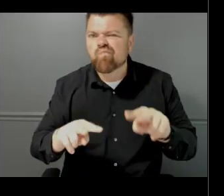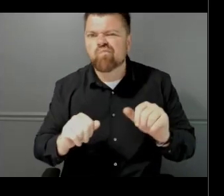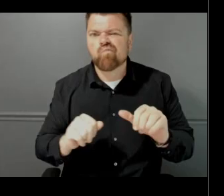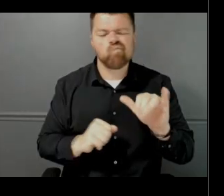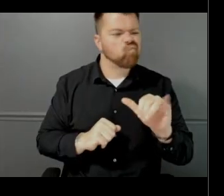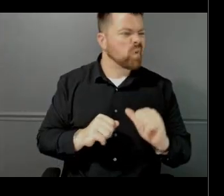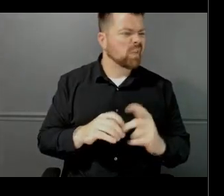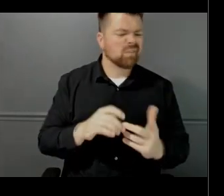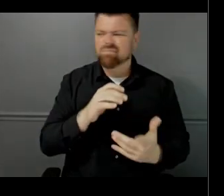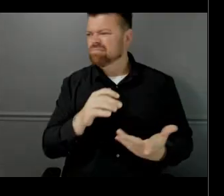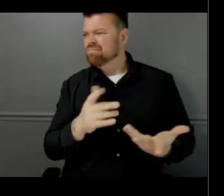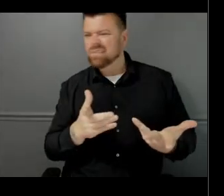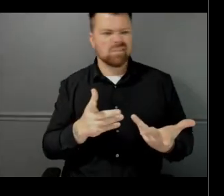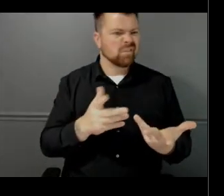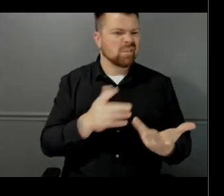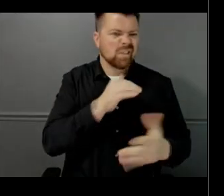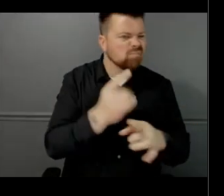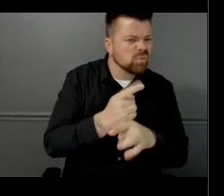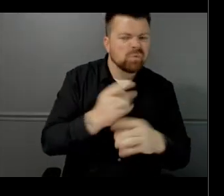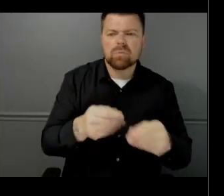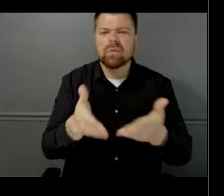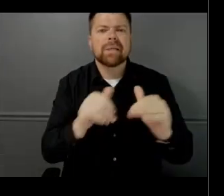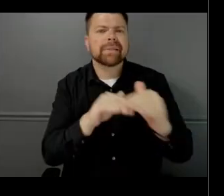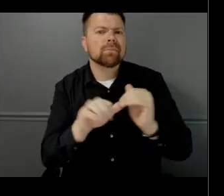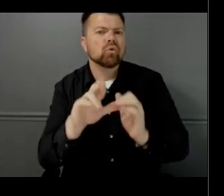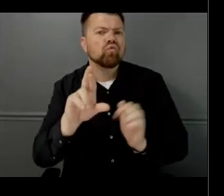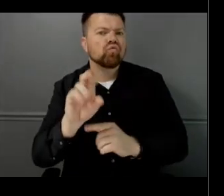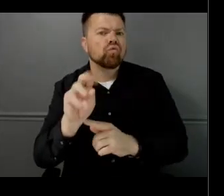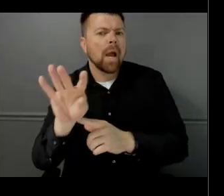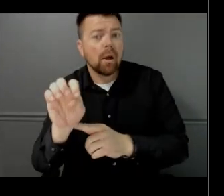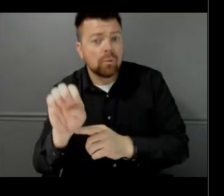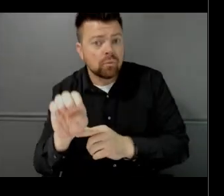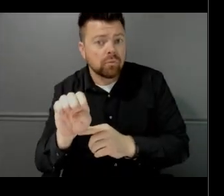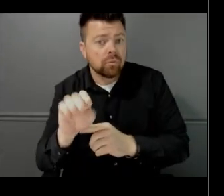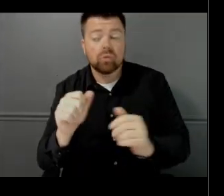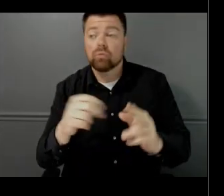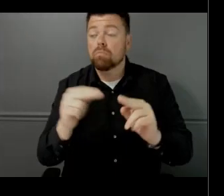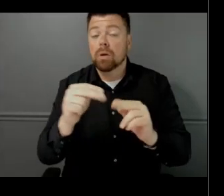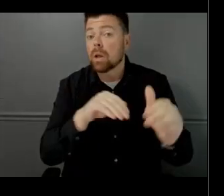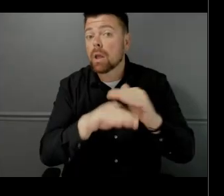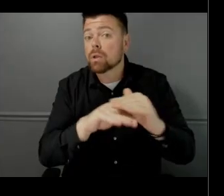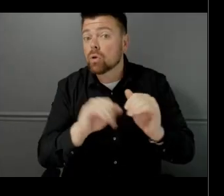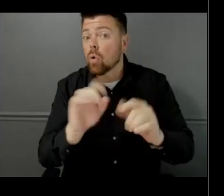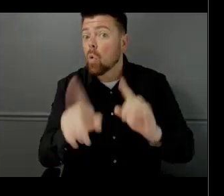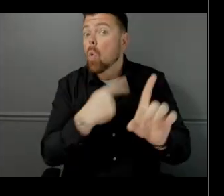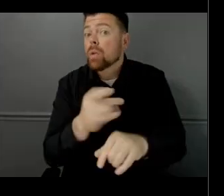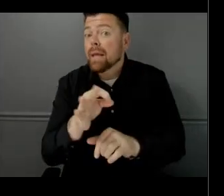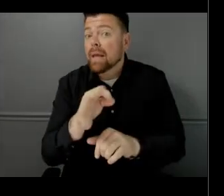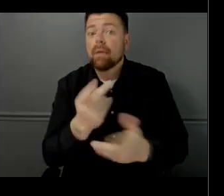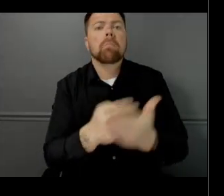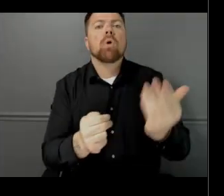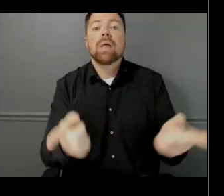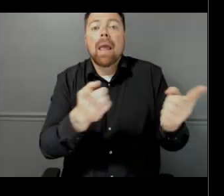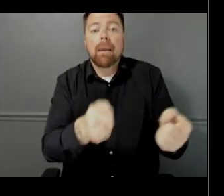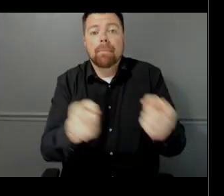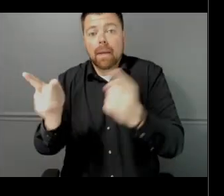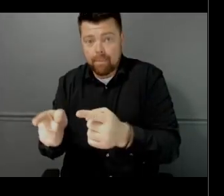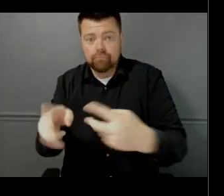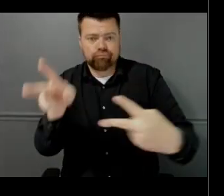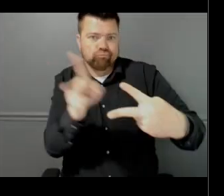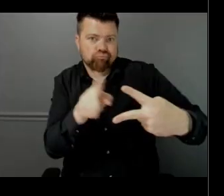accessible route to a building entrance only if both of the following conditions